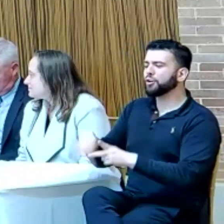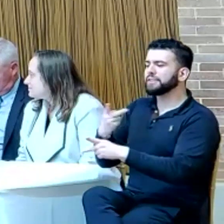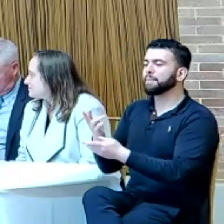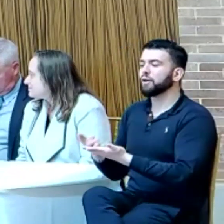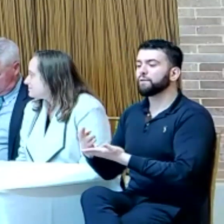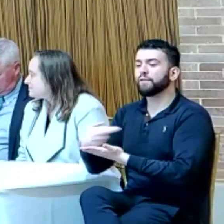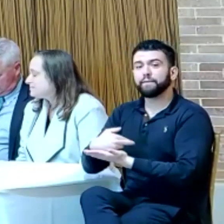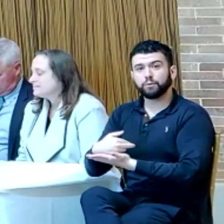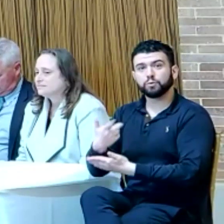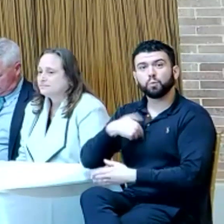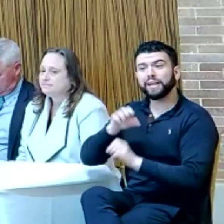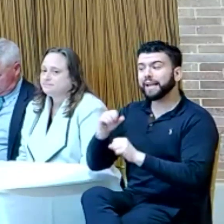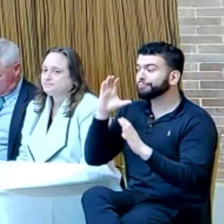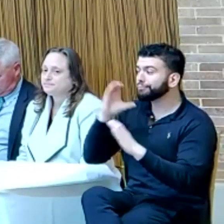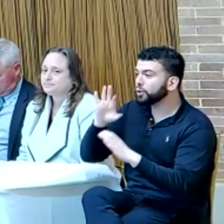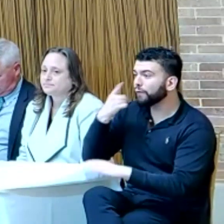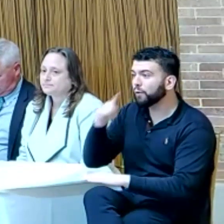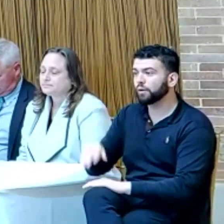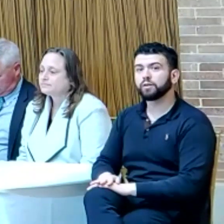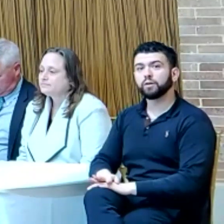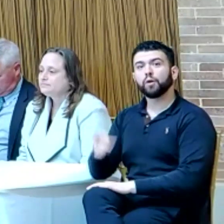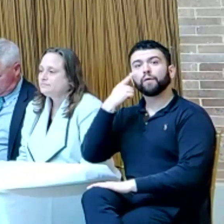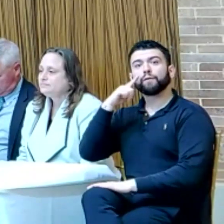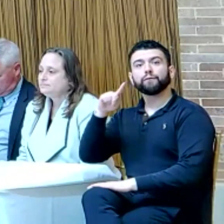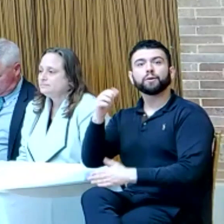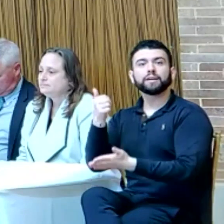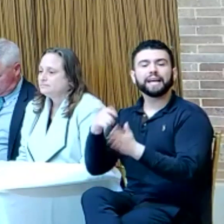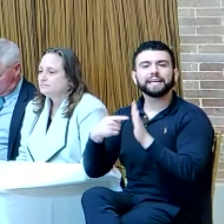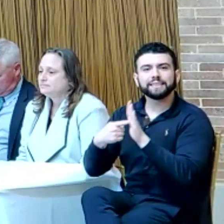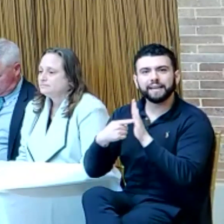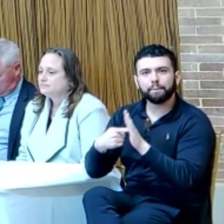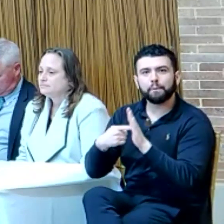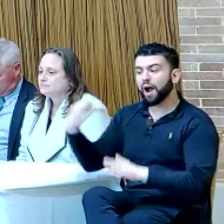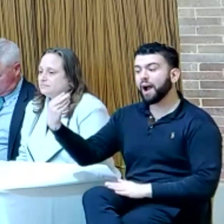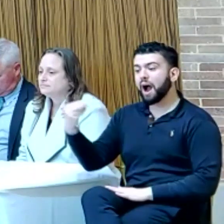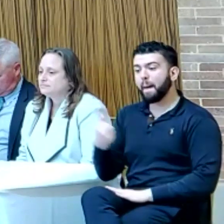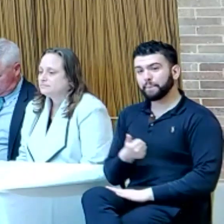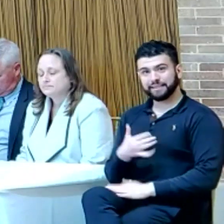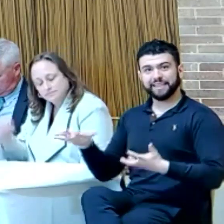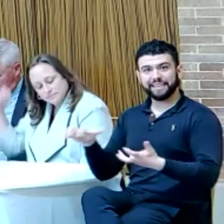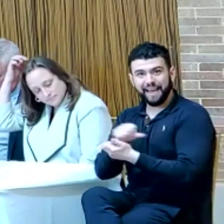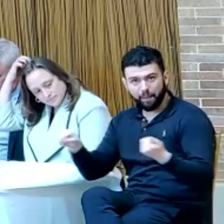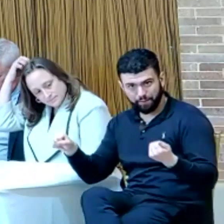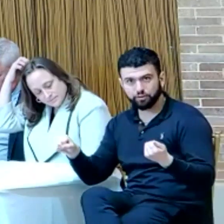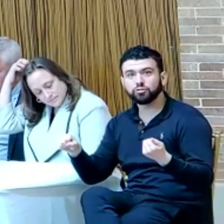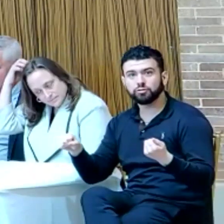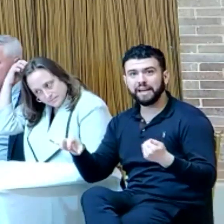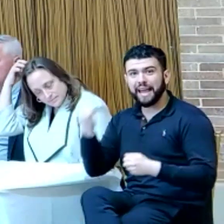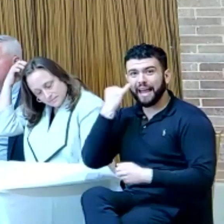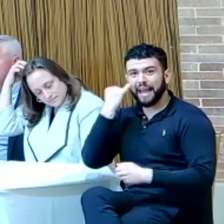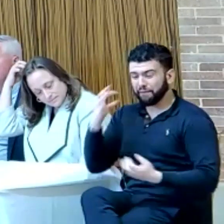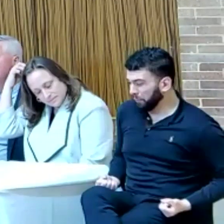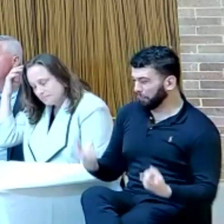seek such as for instance compensatory damages to compensate the agreed person for outof pocket